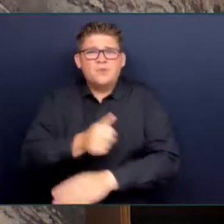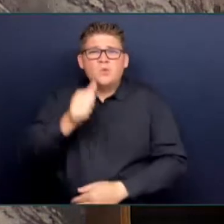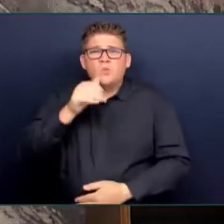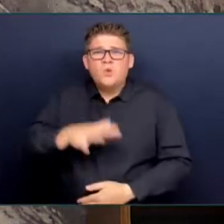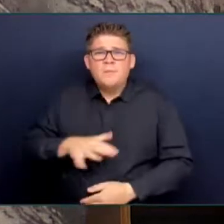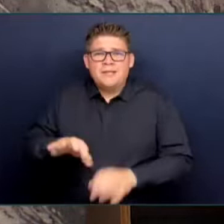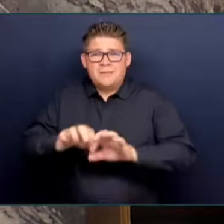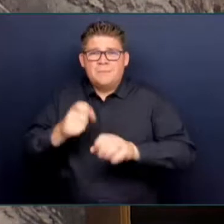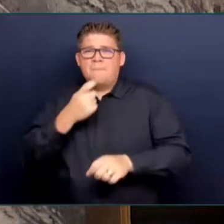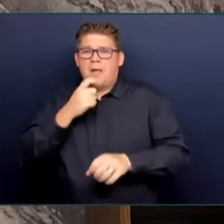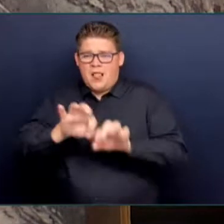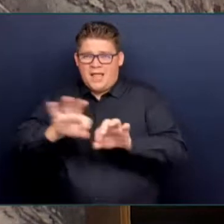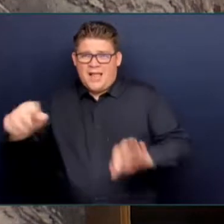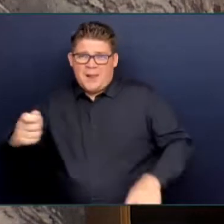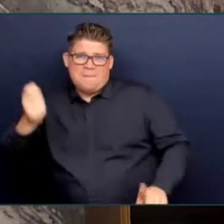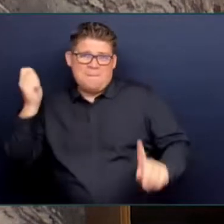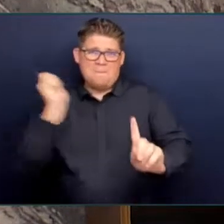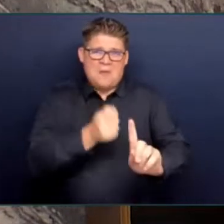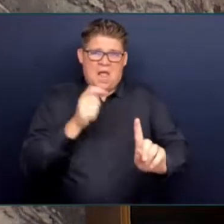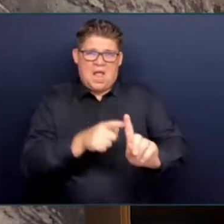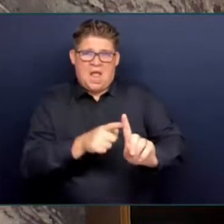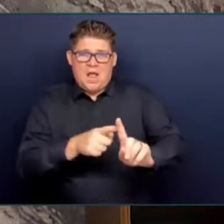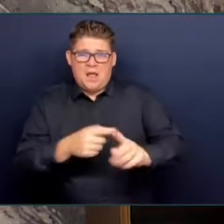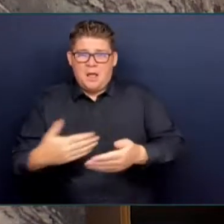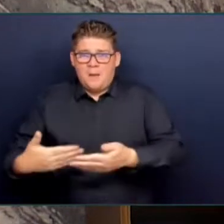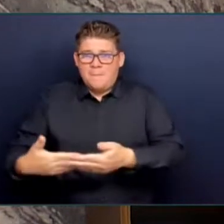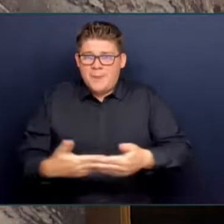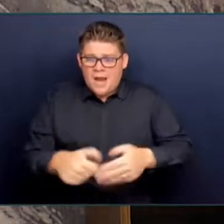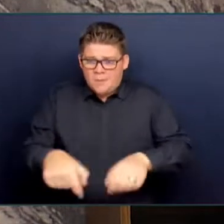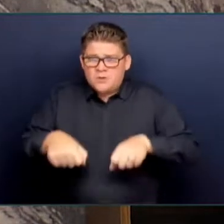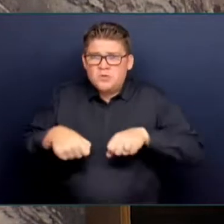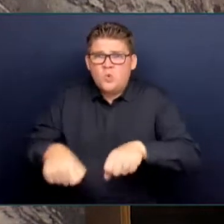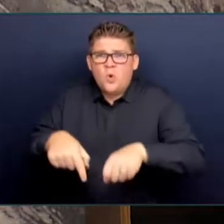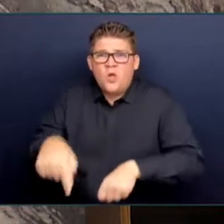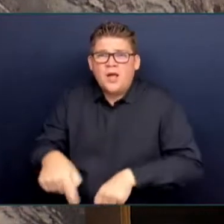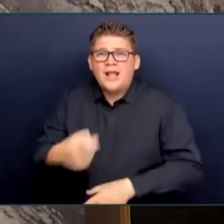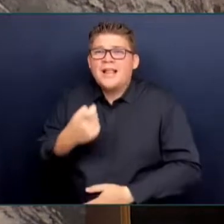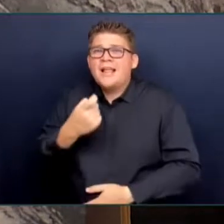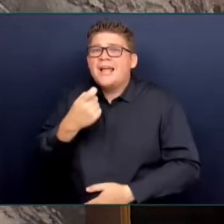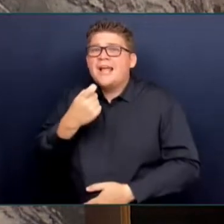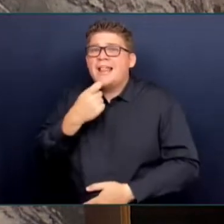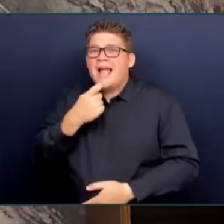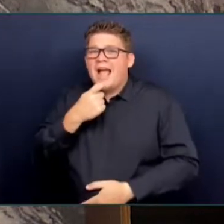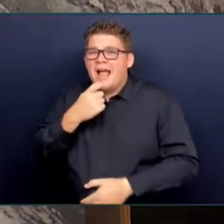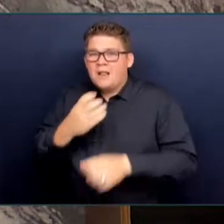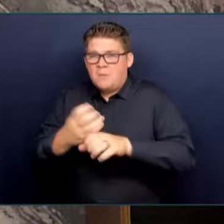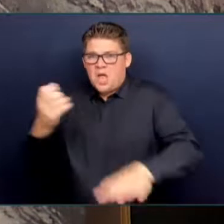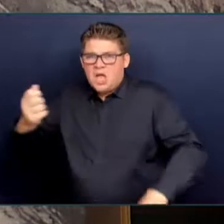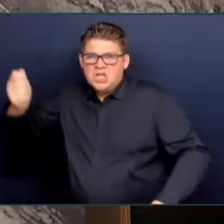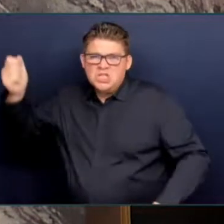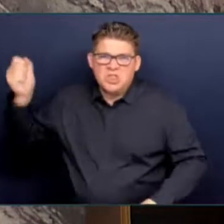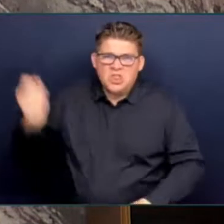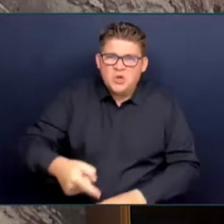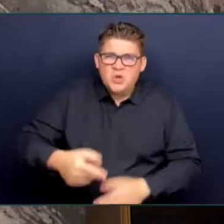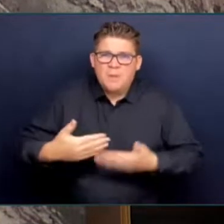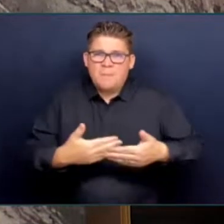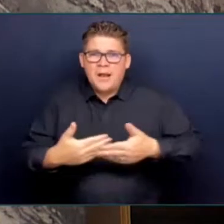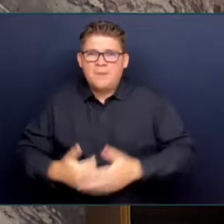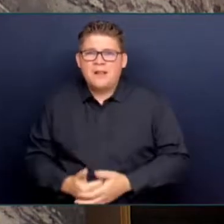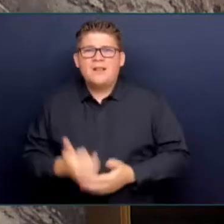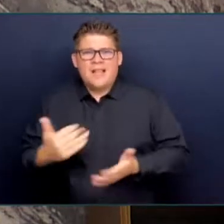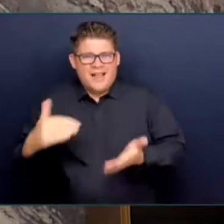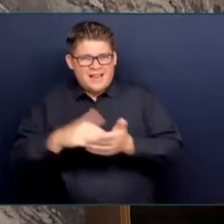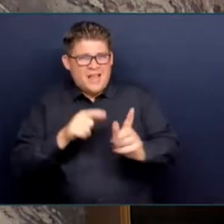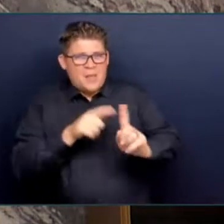bottle, and as I mentioned now, another mother and her baby attacked steps away from the